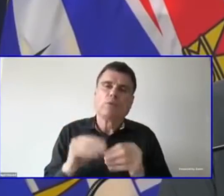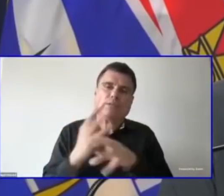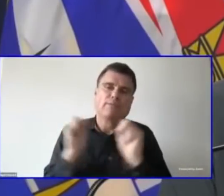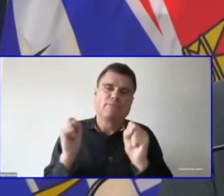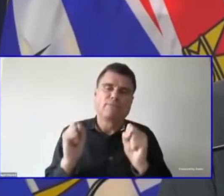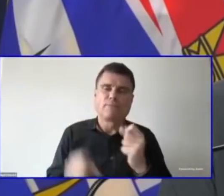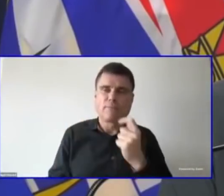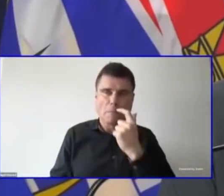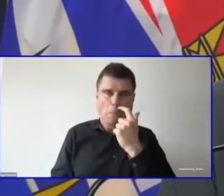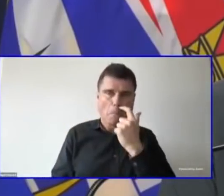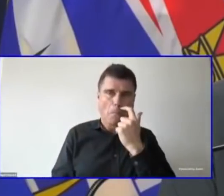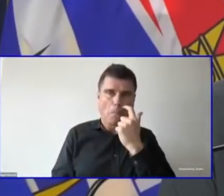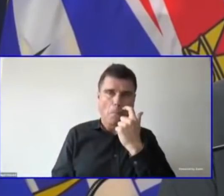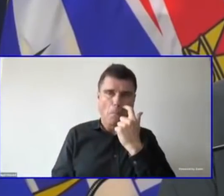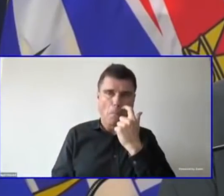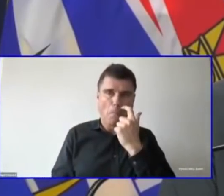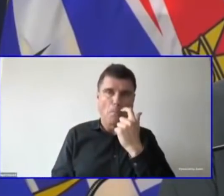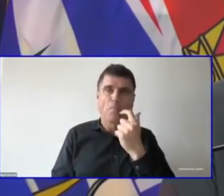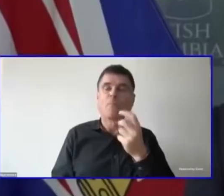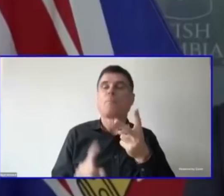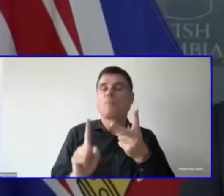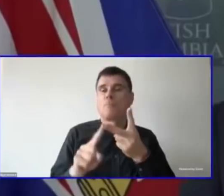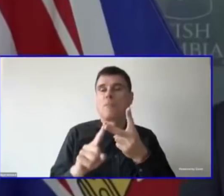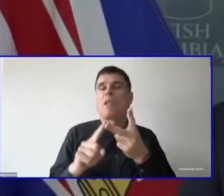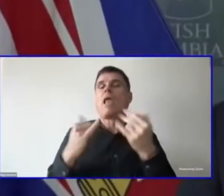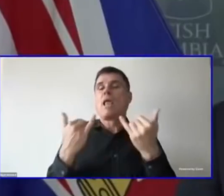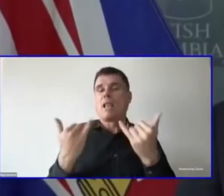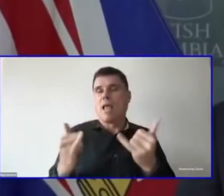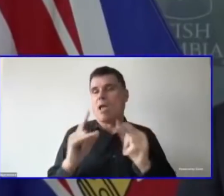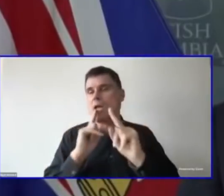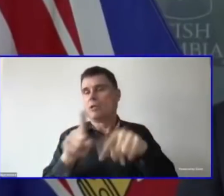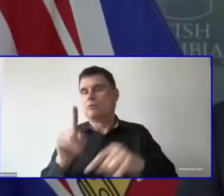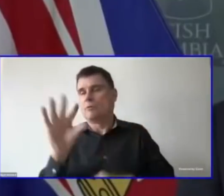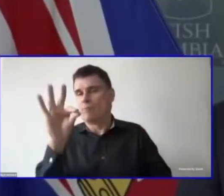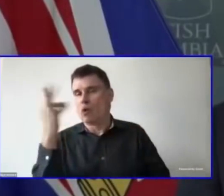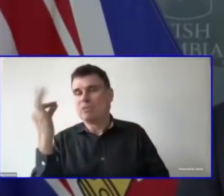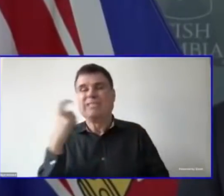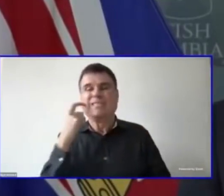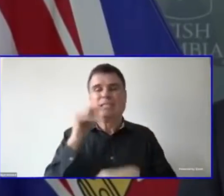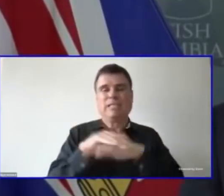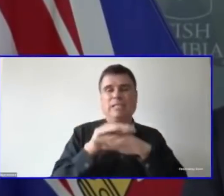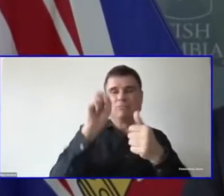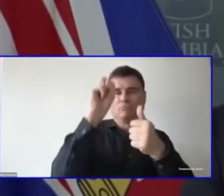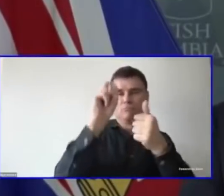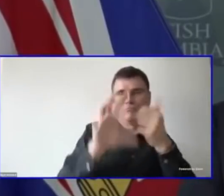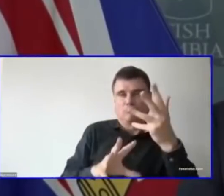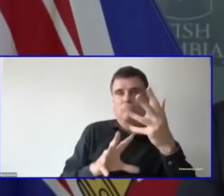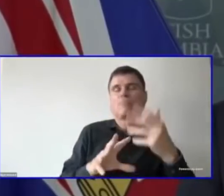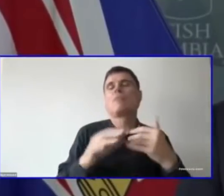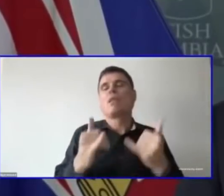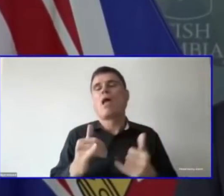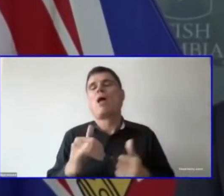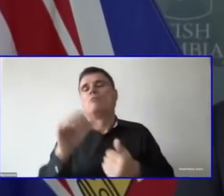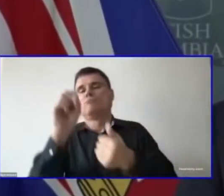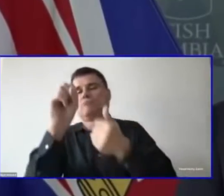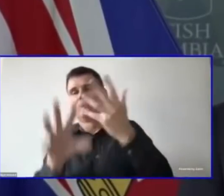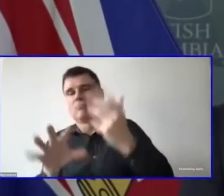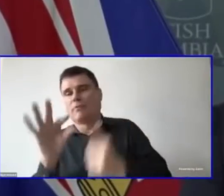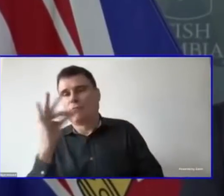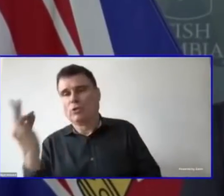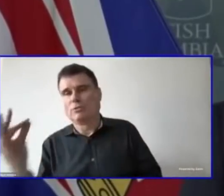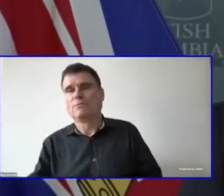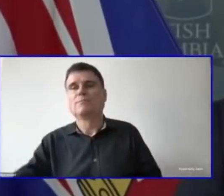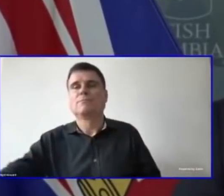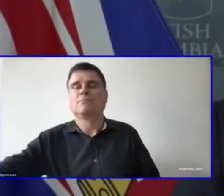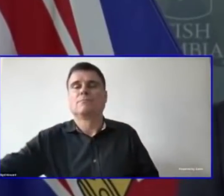Dix. C'est que les notifications sont plutôt automatiques, donc